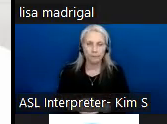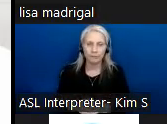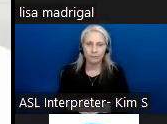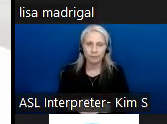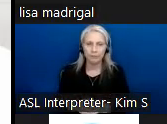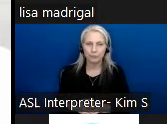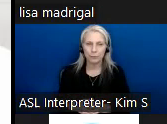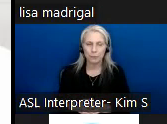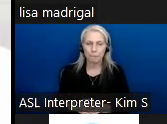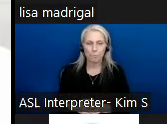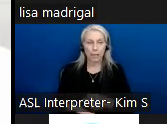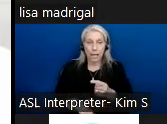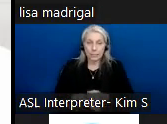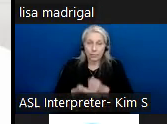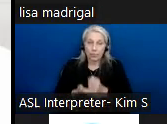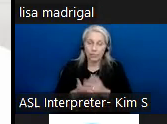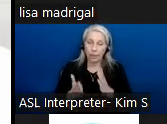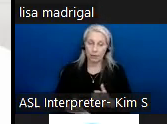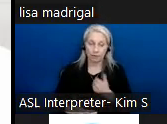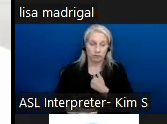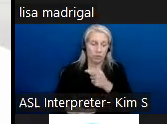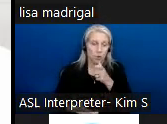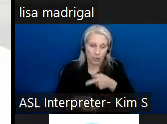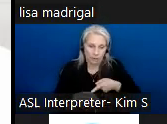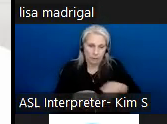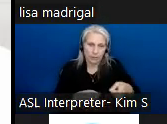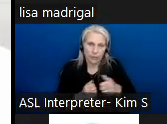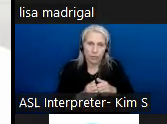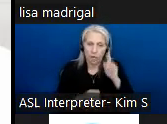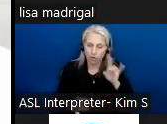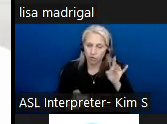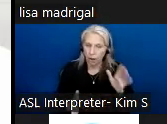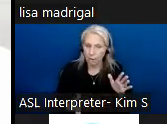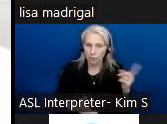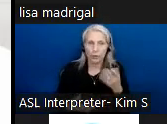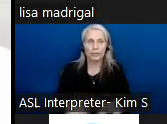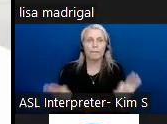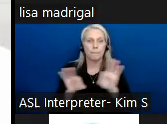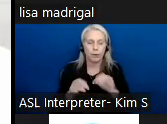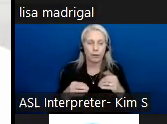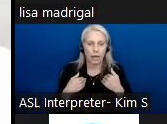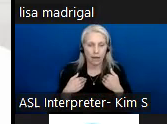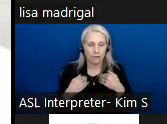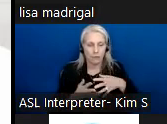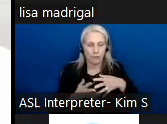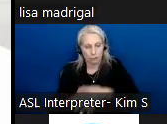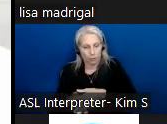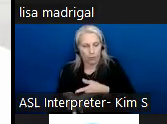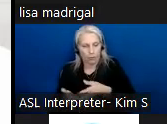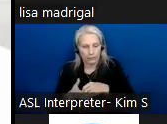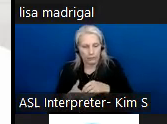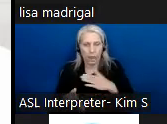As a therapist who specialized in trauma, it was always important to have grounding elements in my office